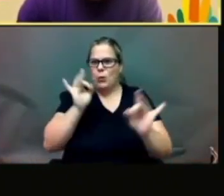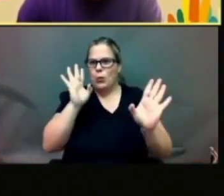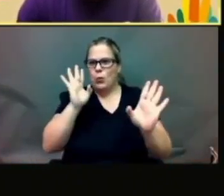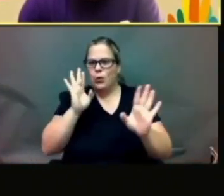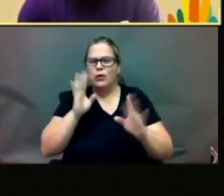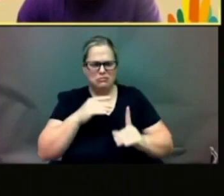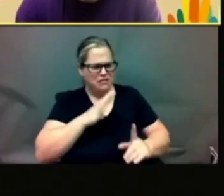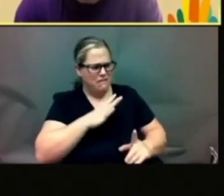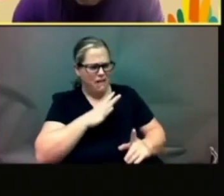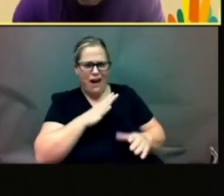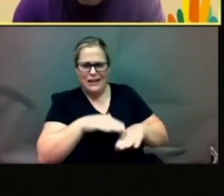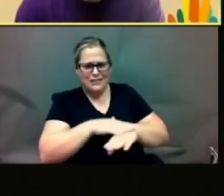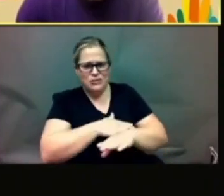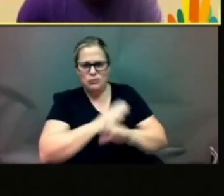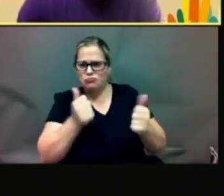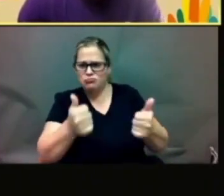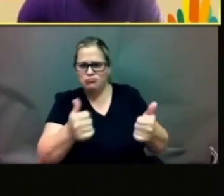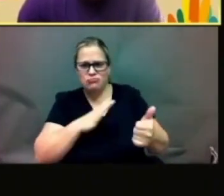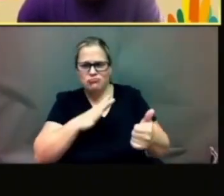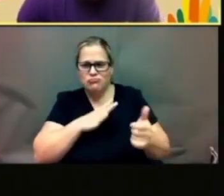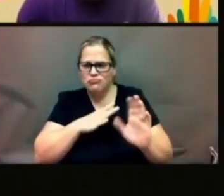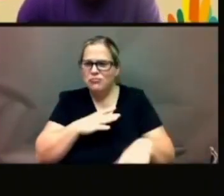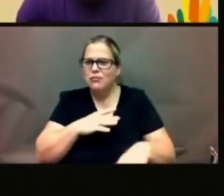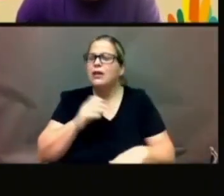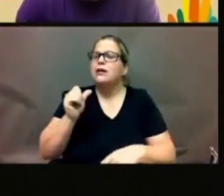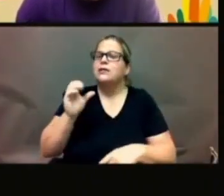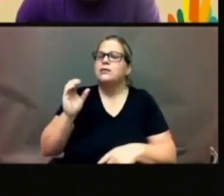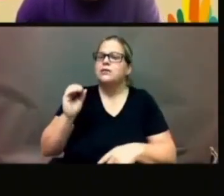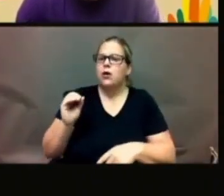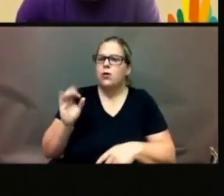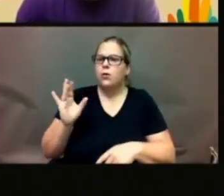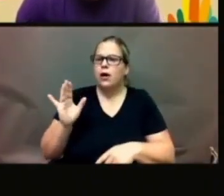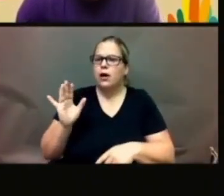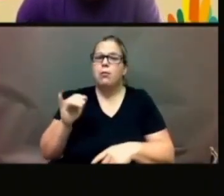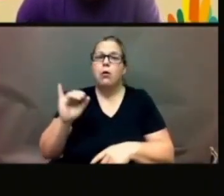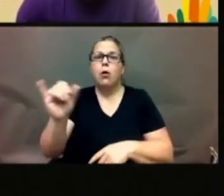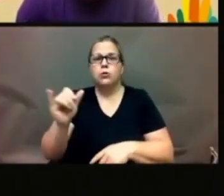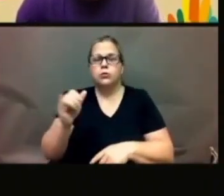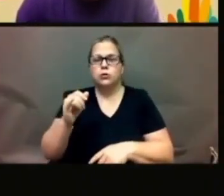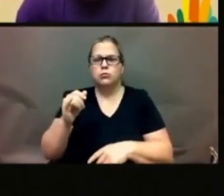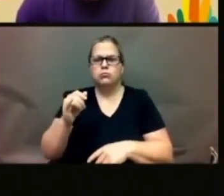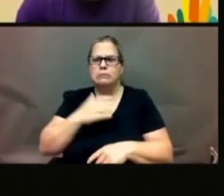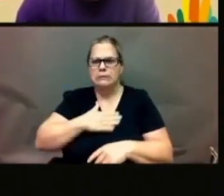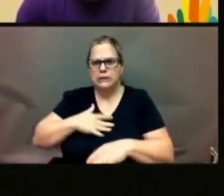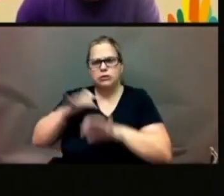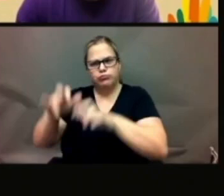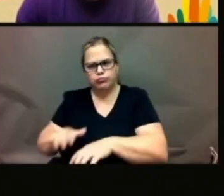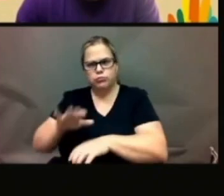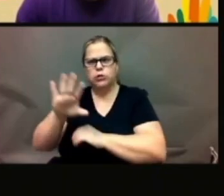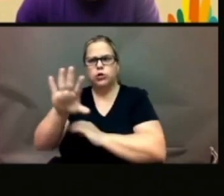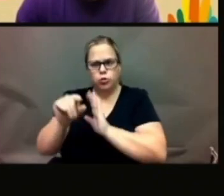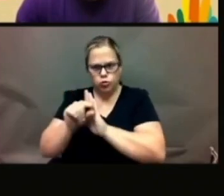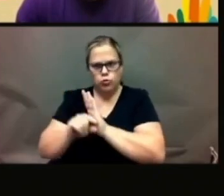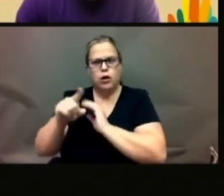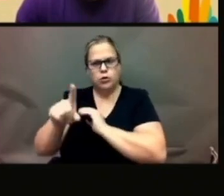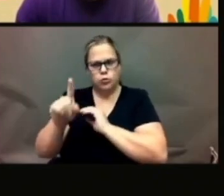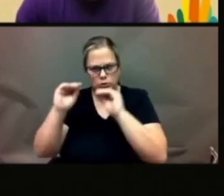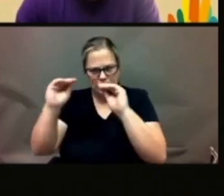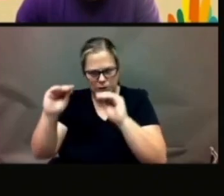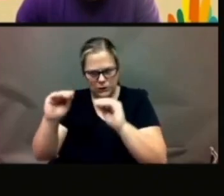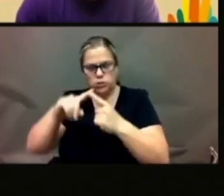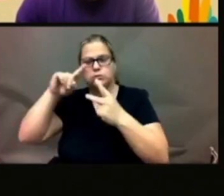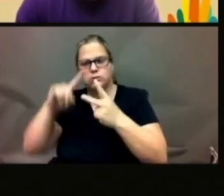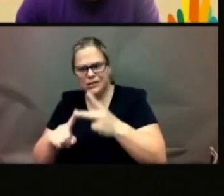Nice and slow. Slowing down. And I'd also like to know if you have used Makey Makey before. So how